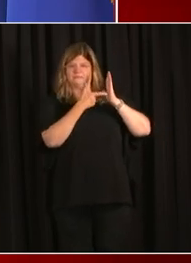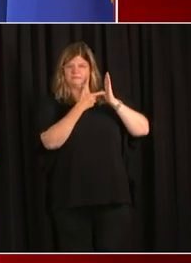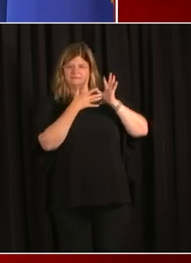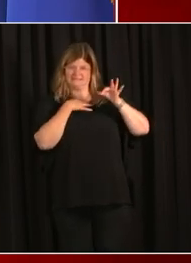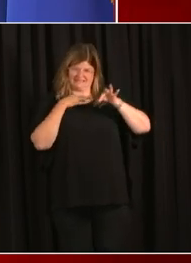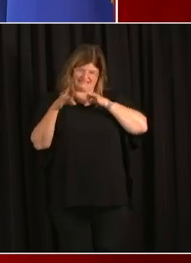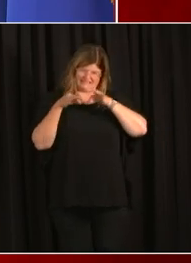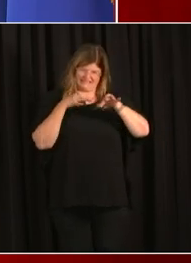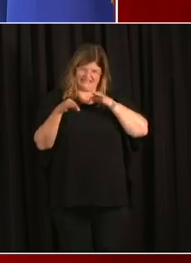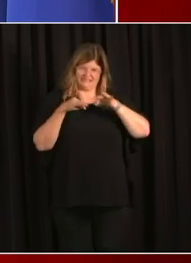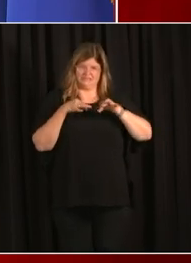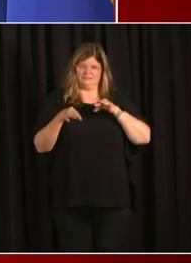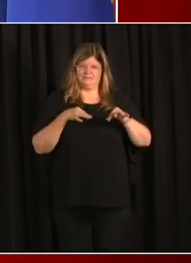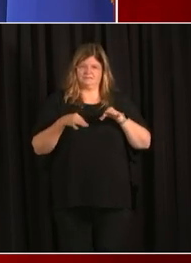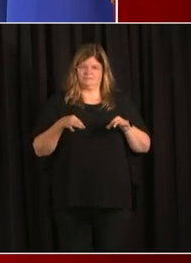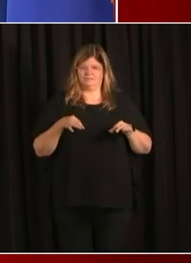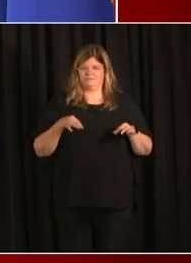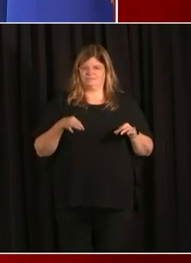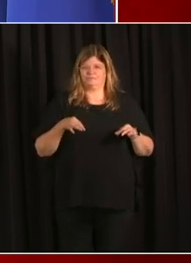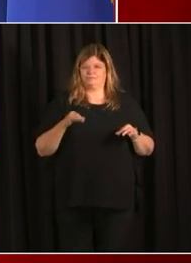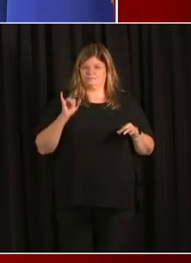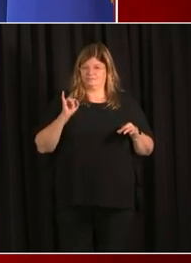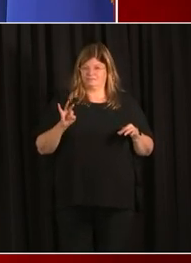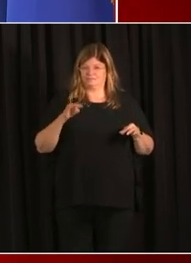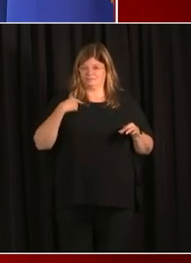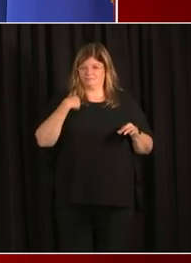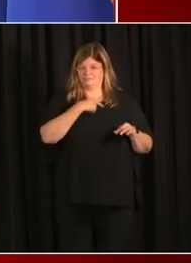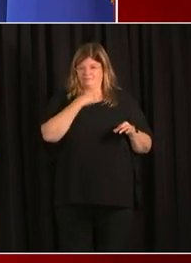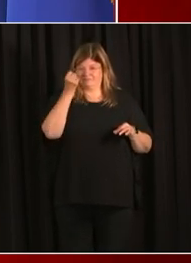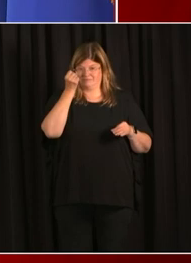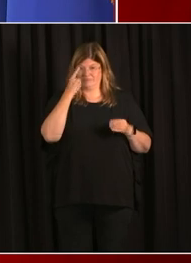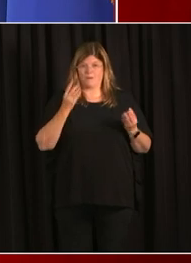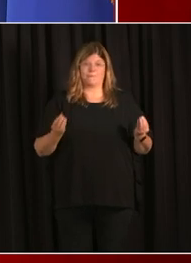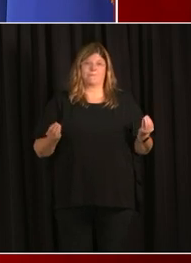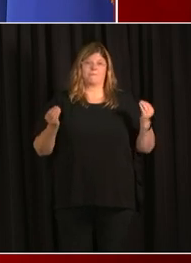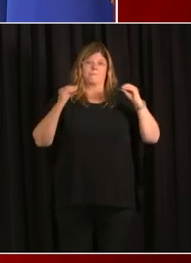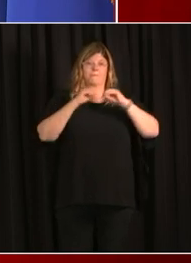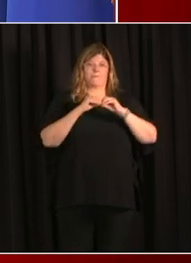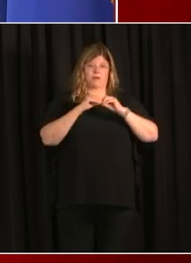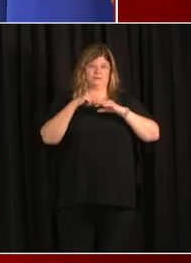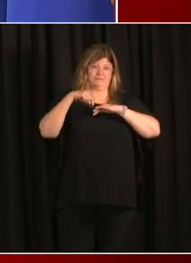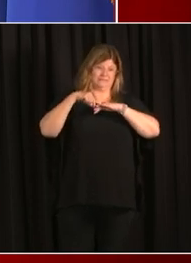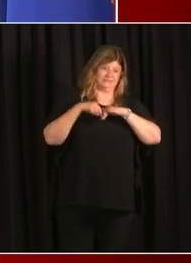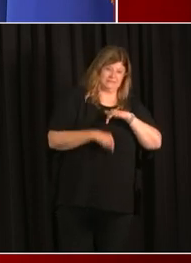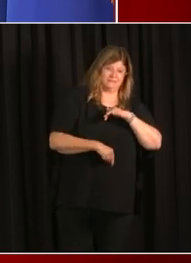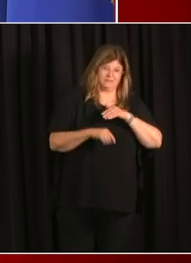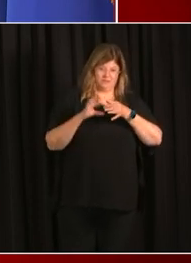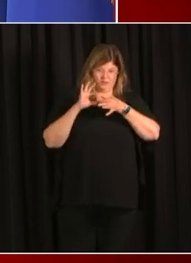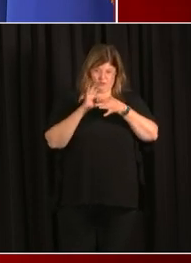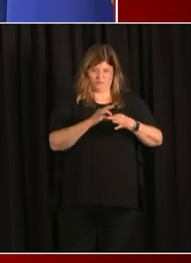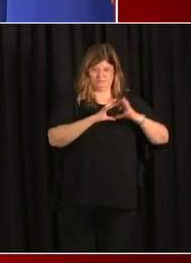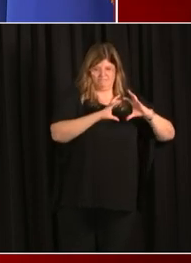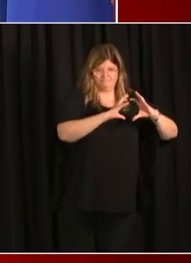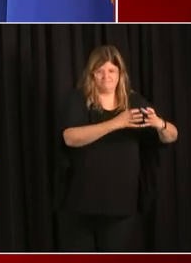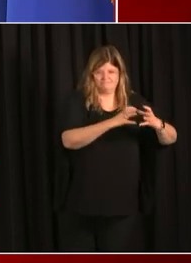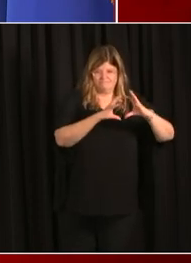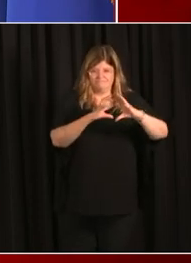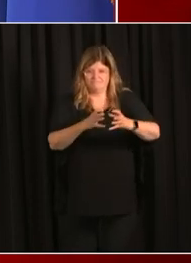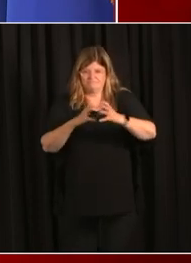In terms of whether or not we are understanding more about clusters, they don't tell us that we have